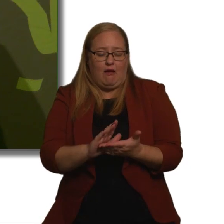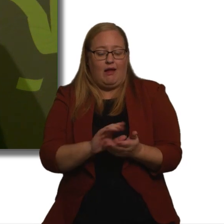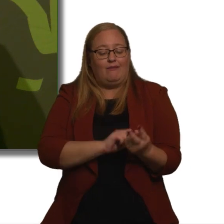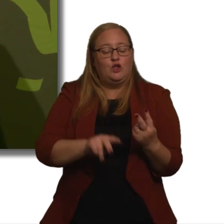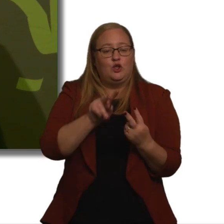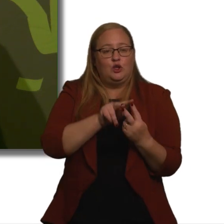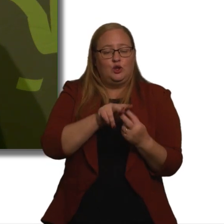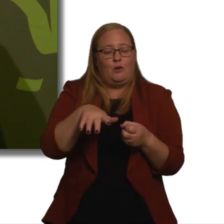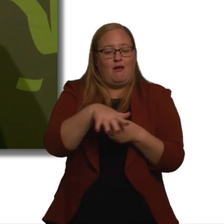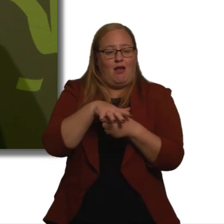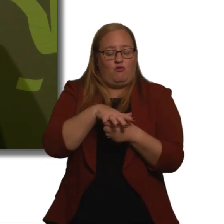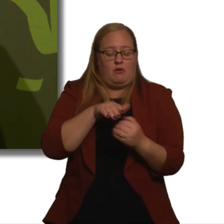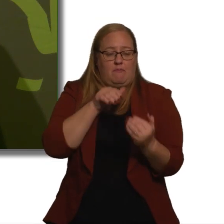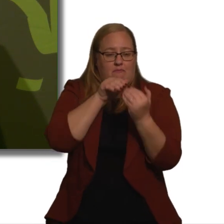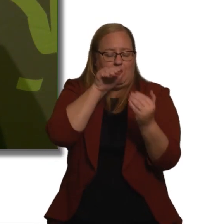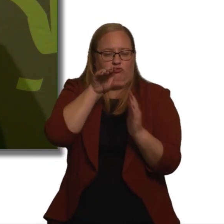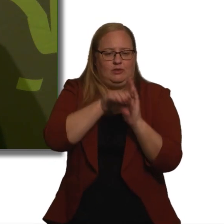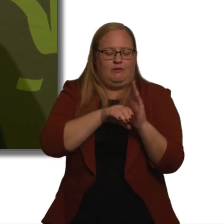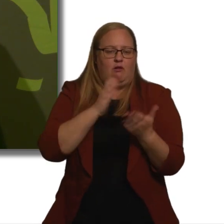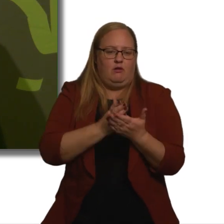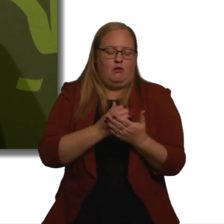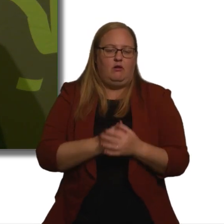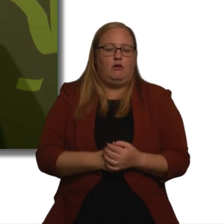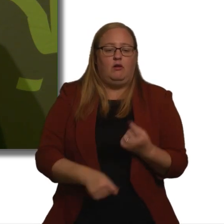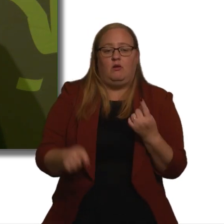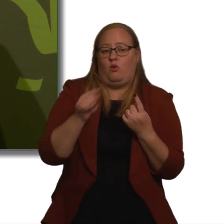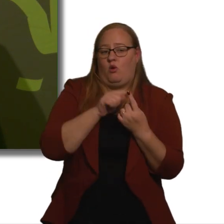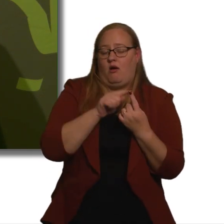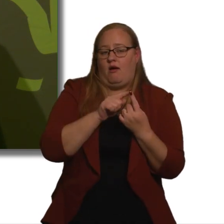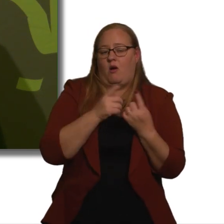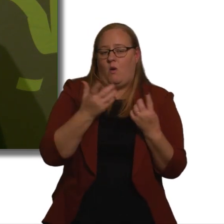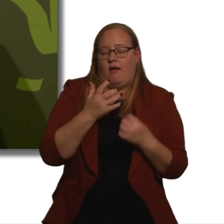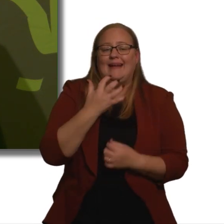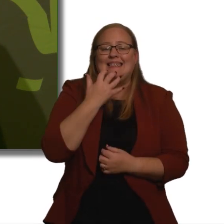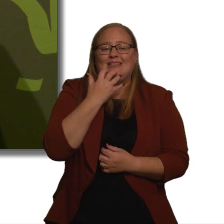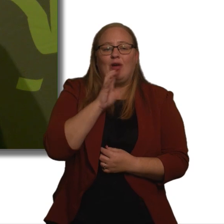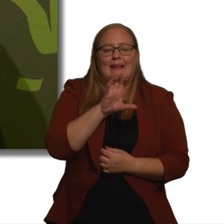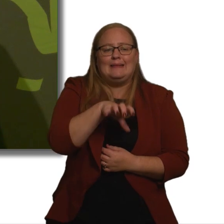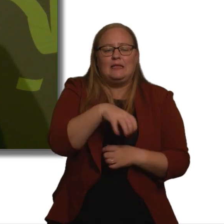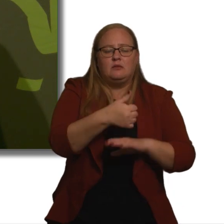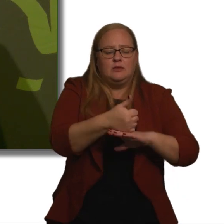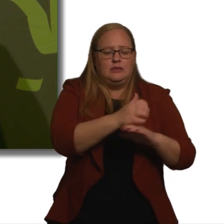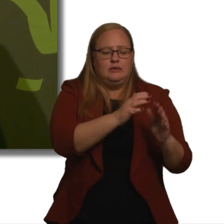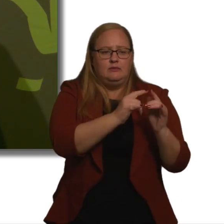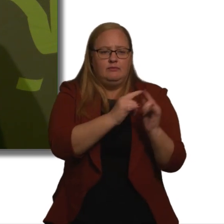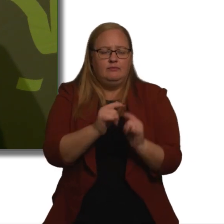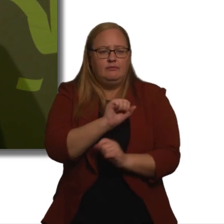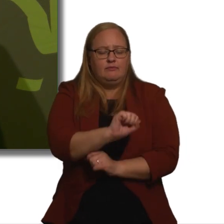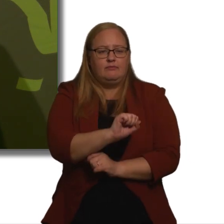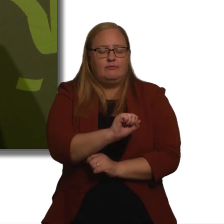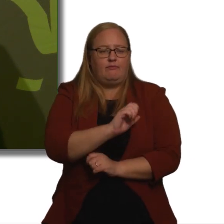that meet this exceptional criteria. And one is the Israeli settlements in the Palestinian